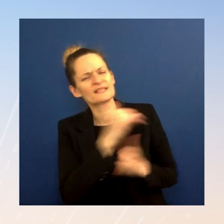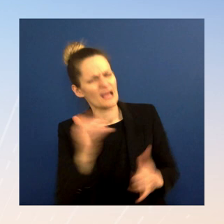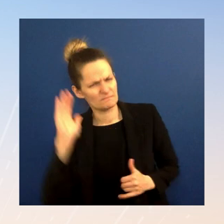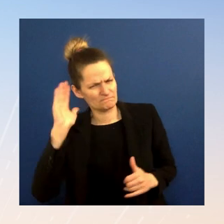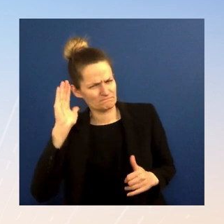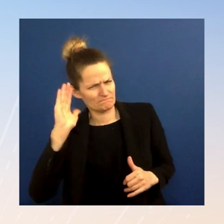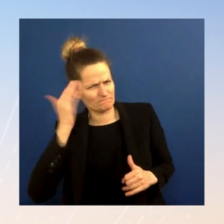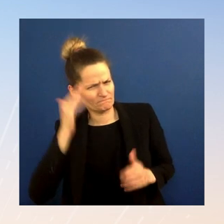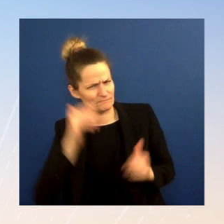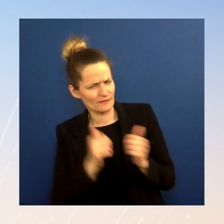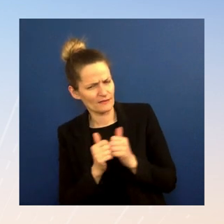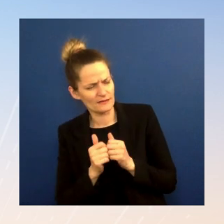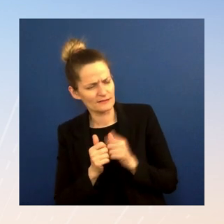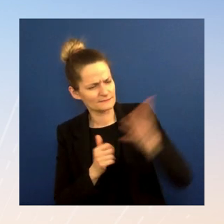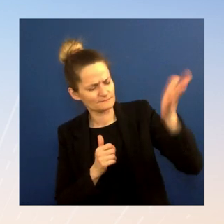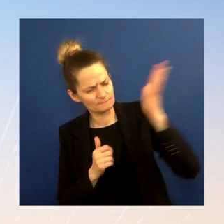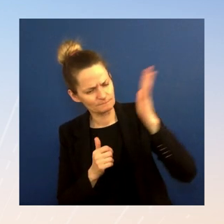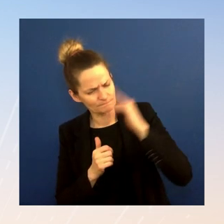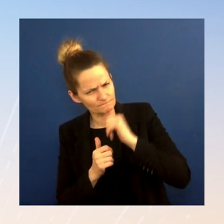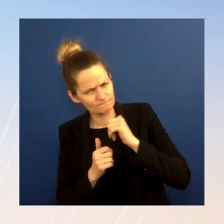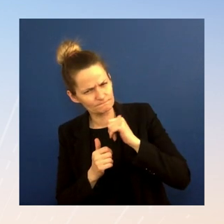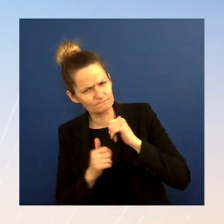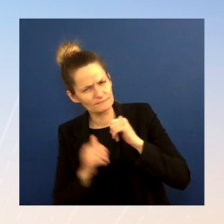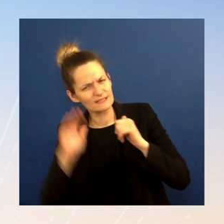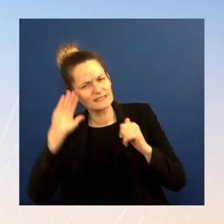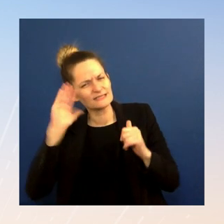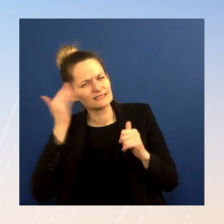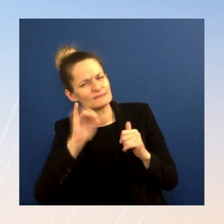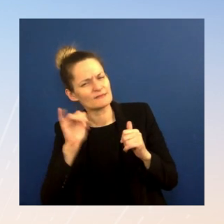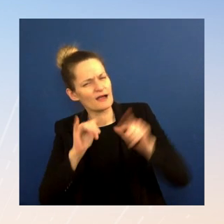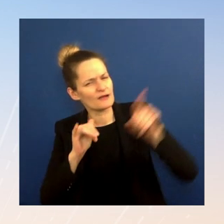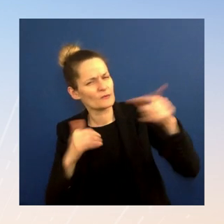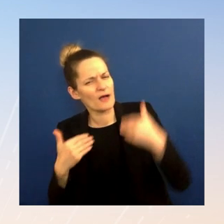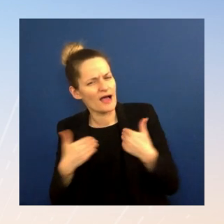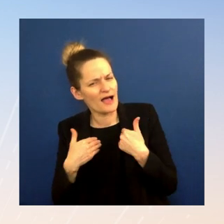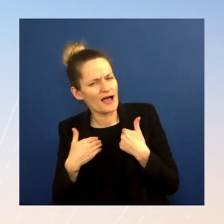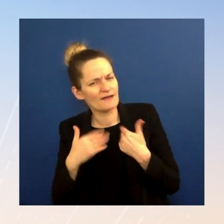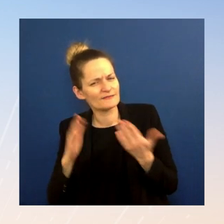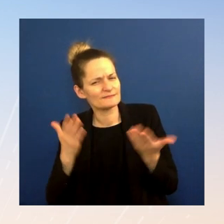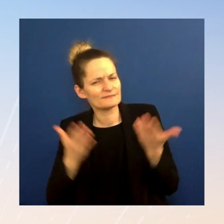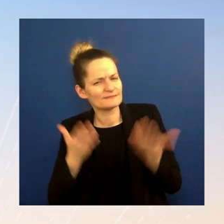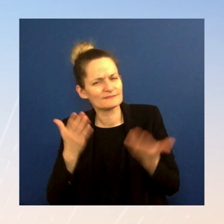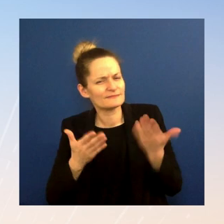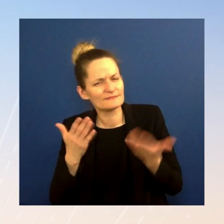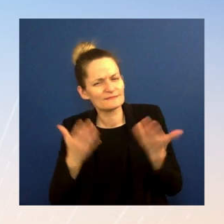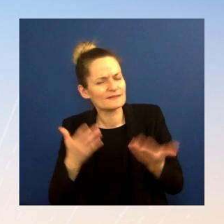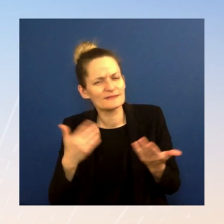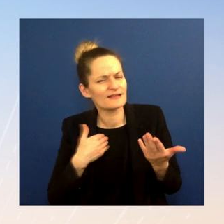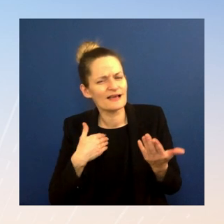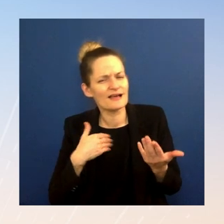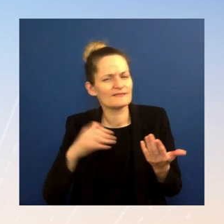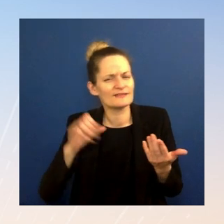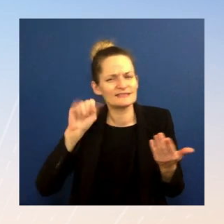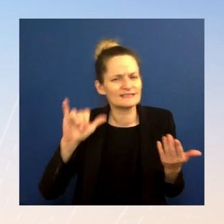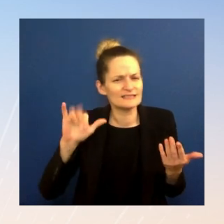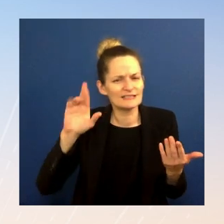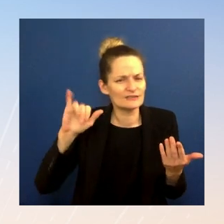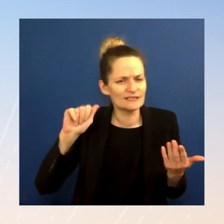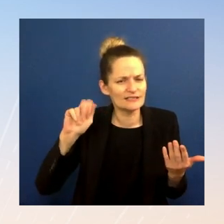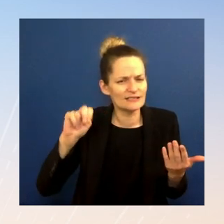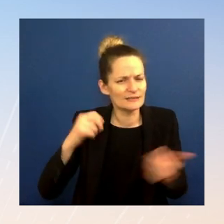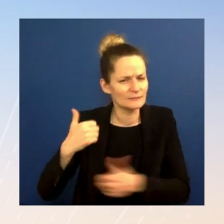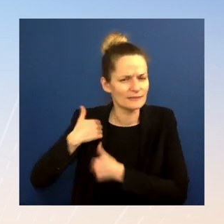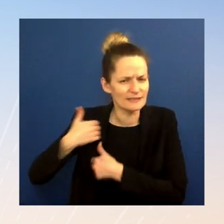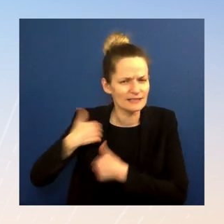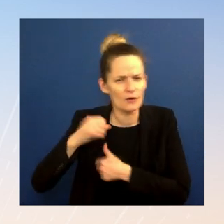irregular forces fighting on behalf of Russia in Ukraine? I don't have any confirmation of that